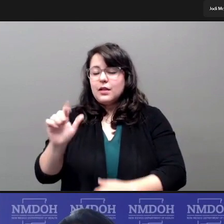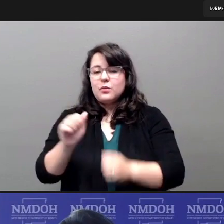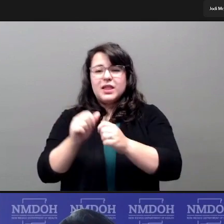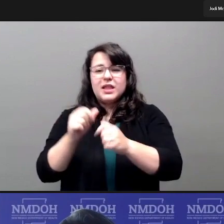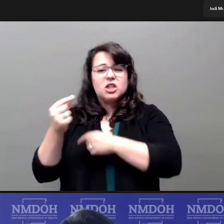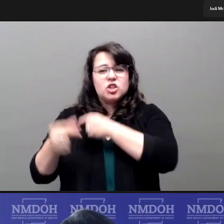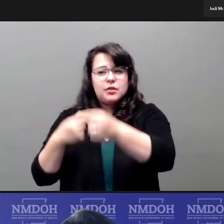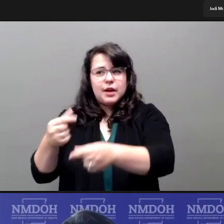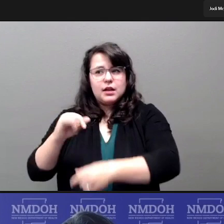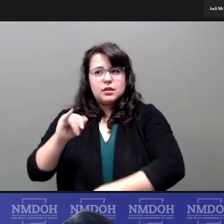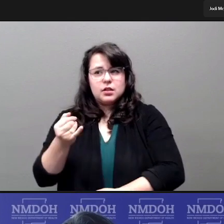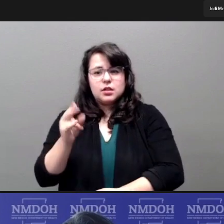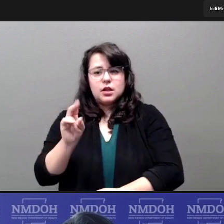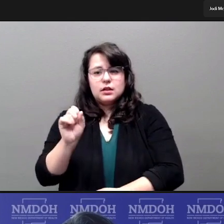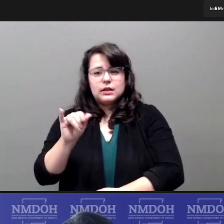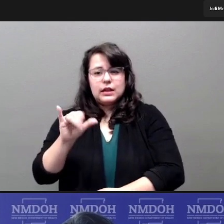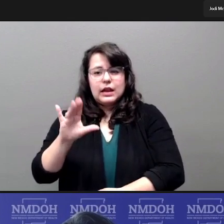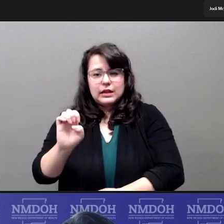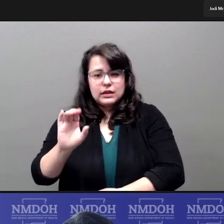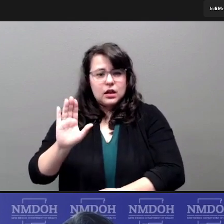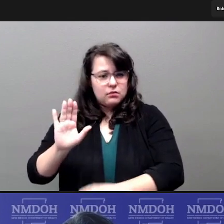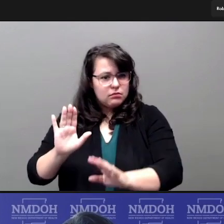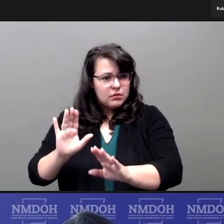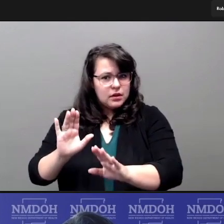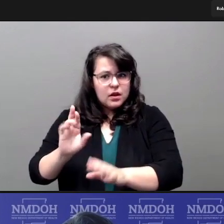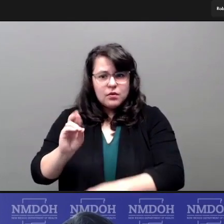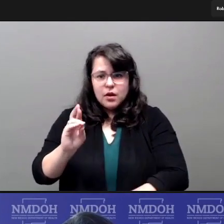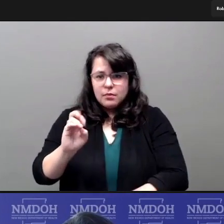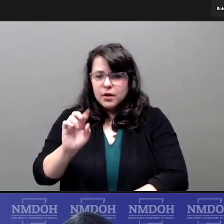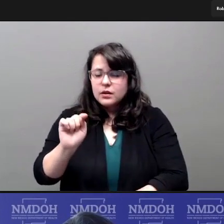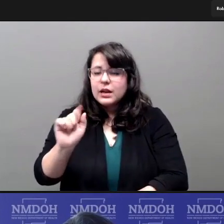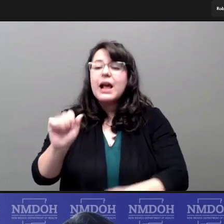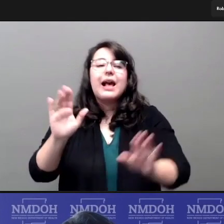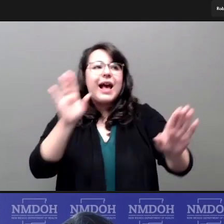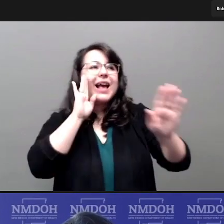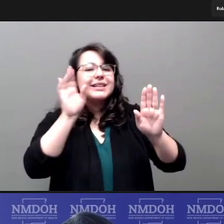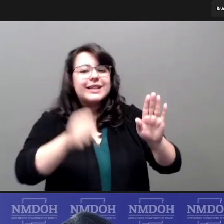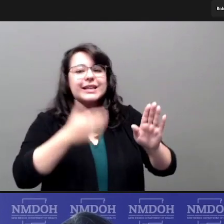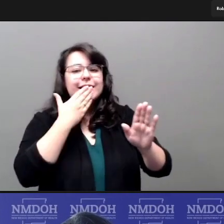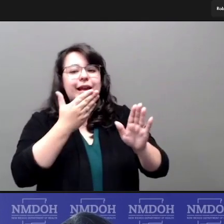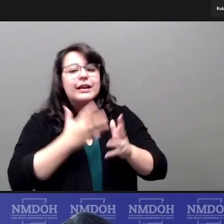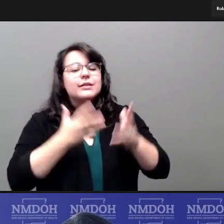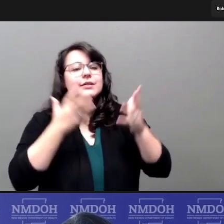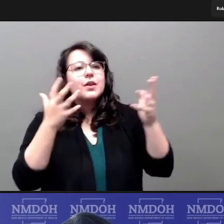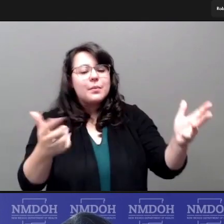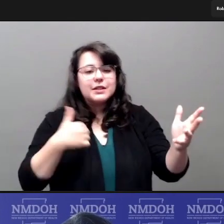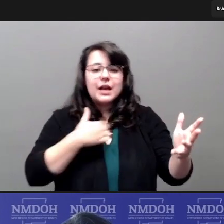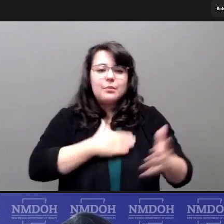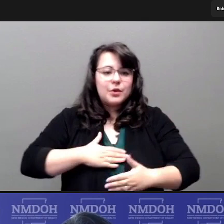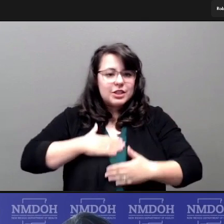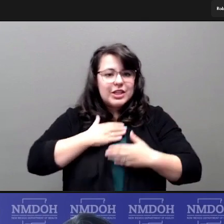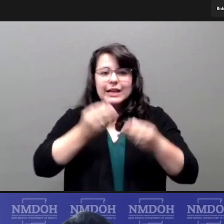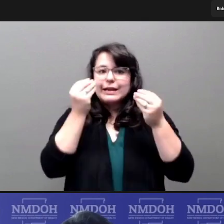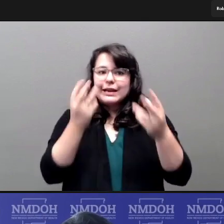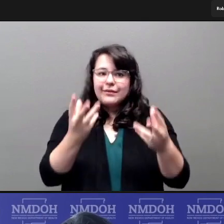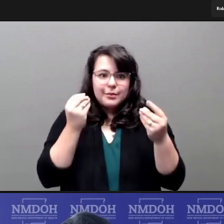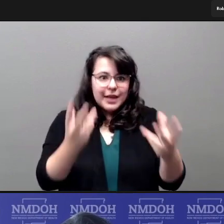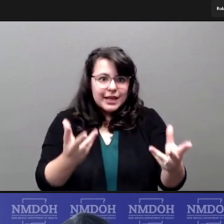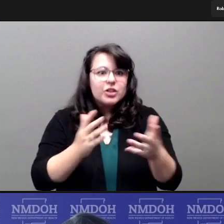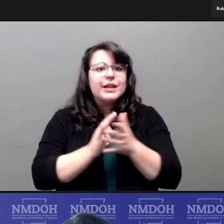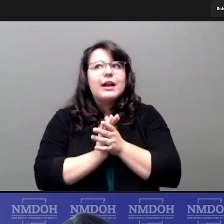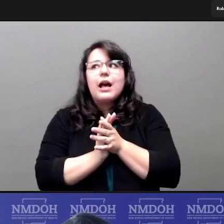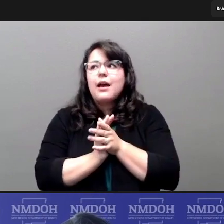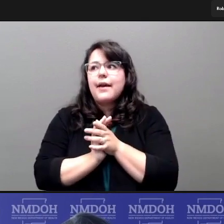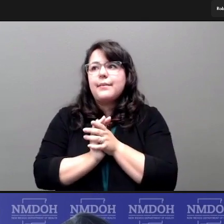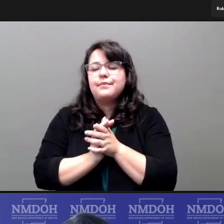believe is her outlet. Roberta? Hi. Yeah, thank you so much. I really appreciate the information.